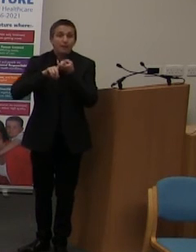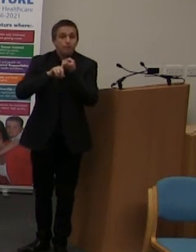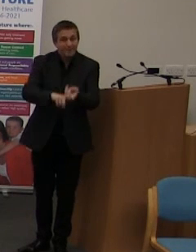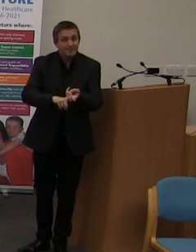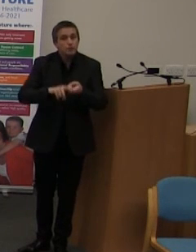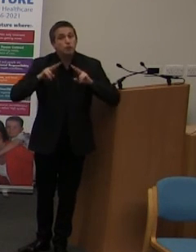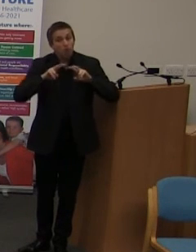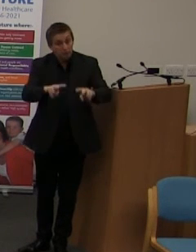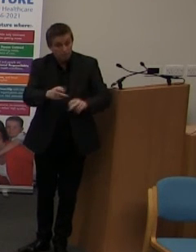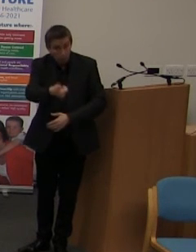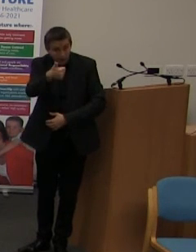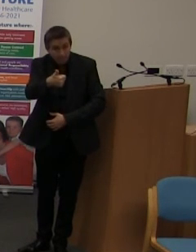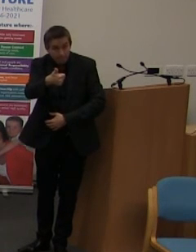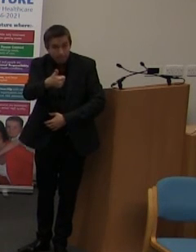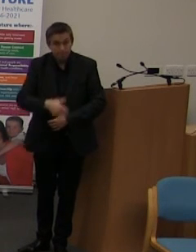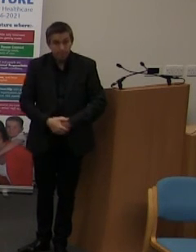on that.